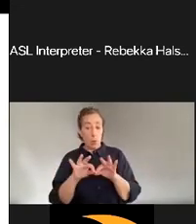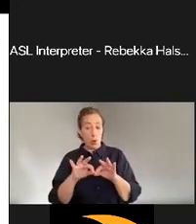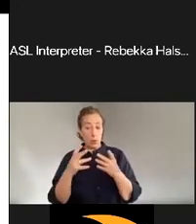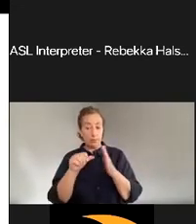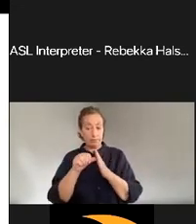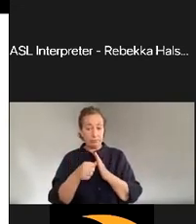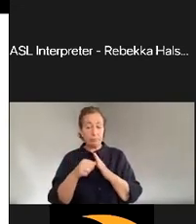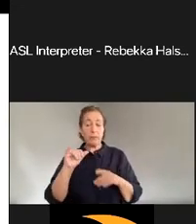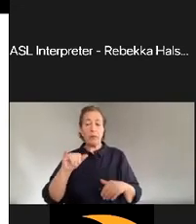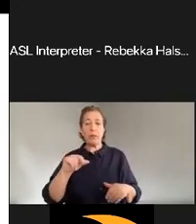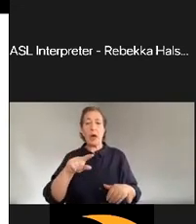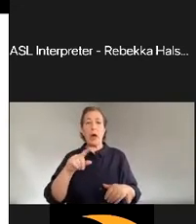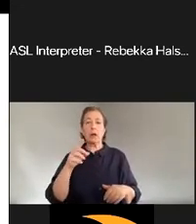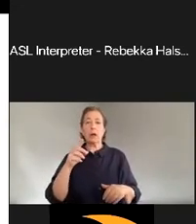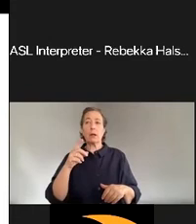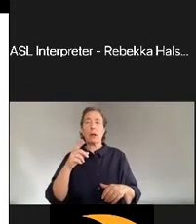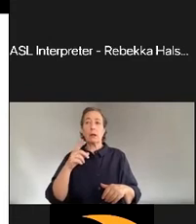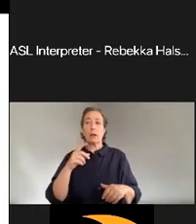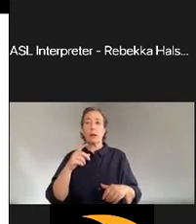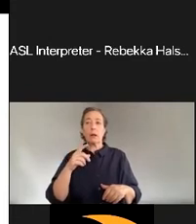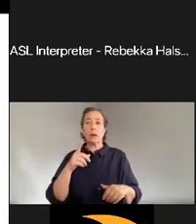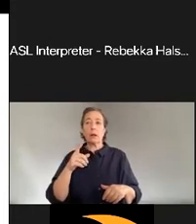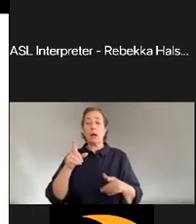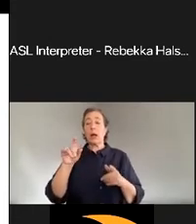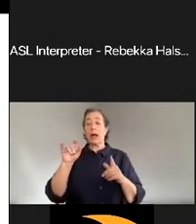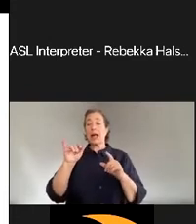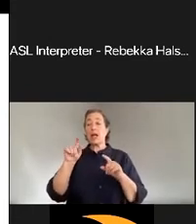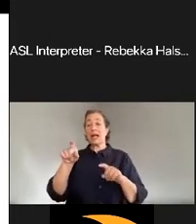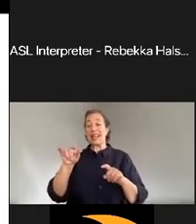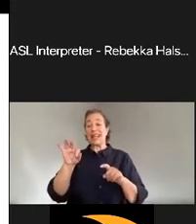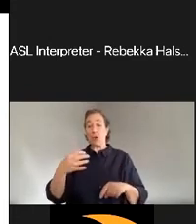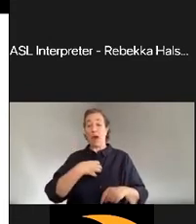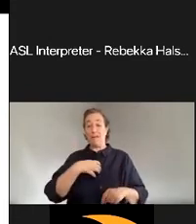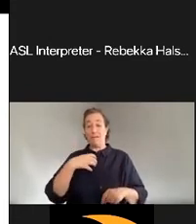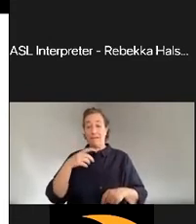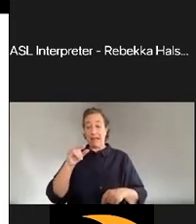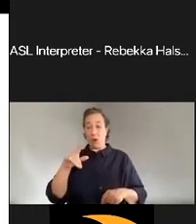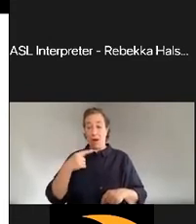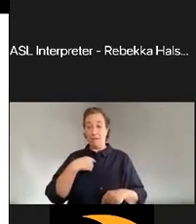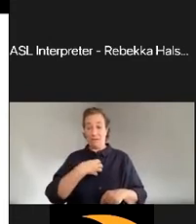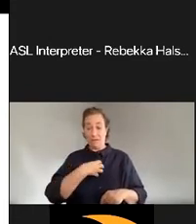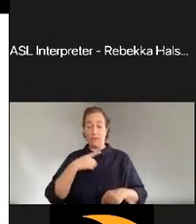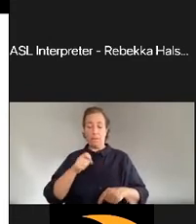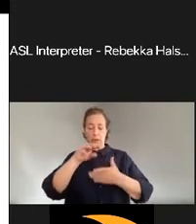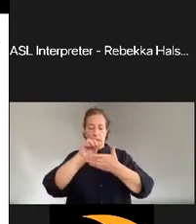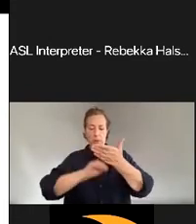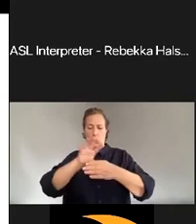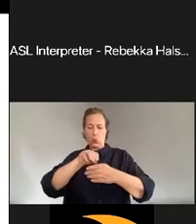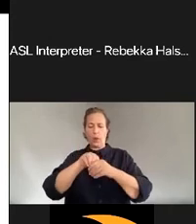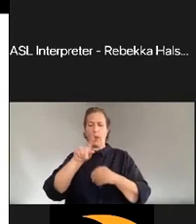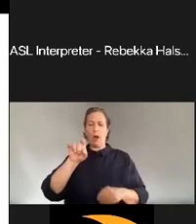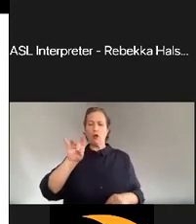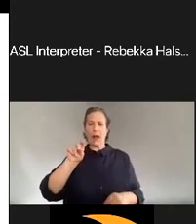a complaint must ordinarily be filed within 180 days of the last act of discrimination.